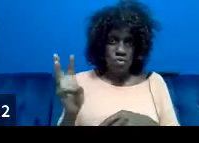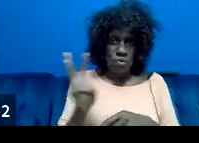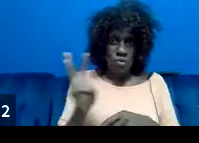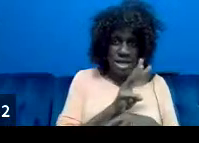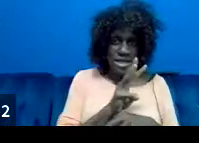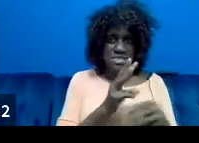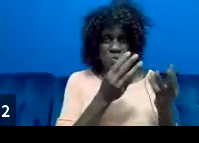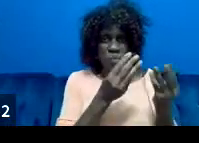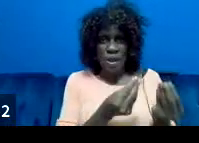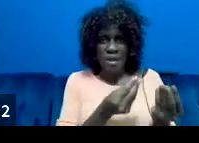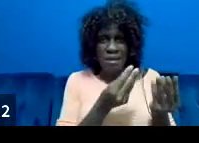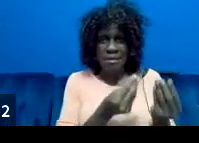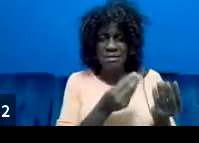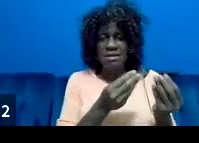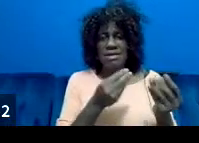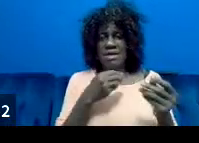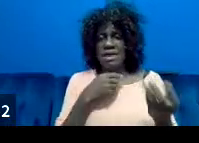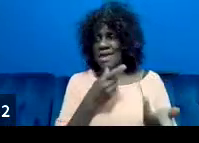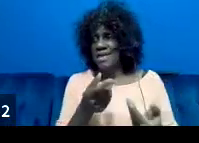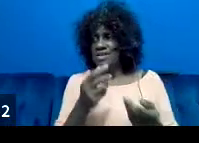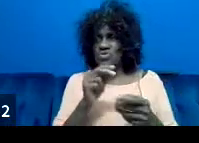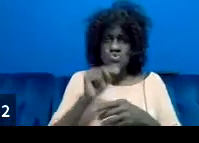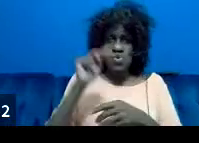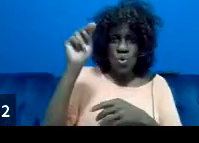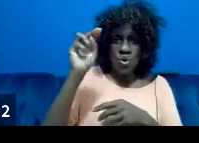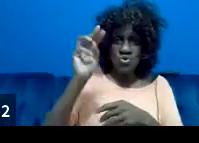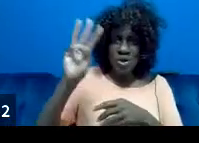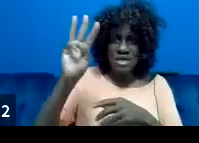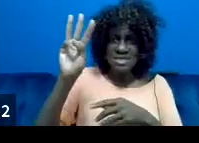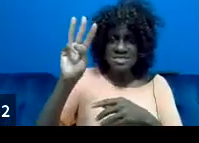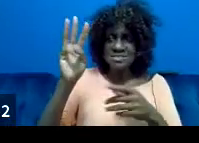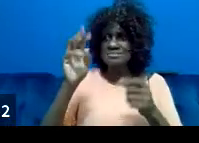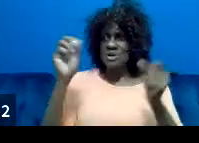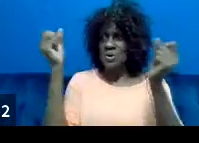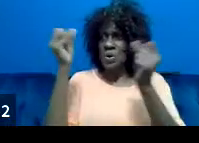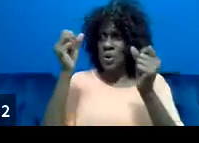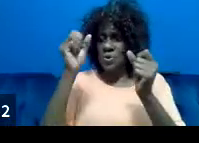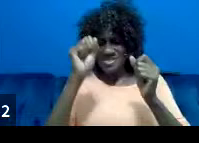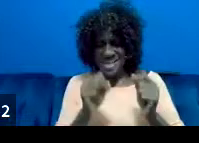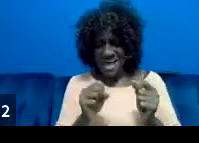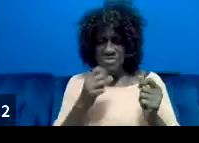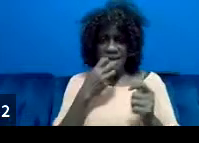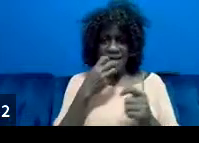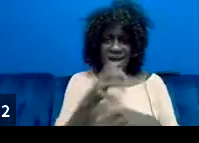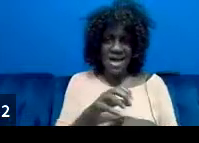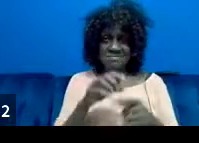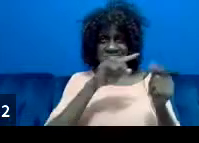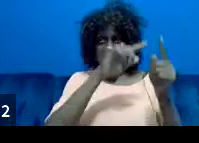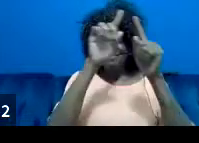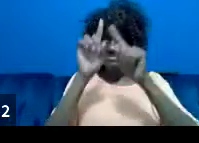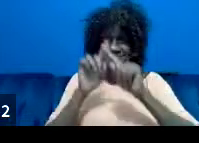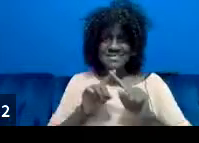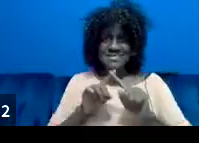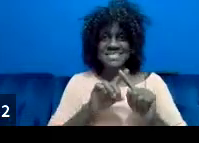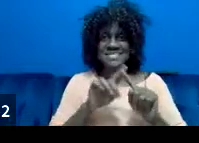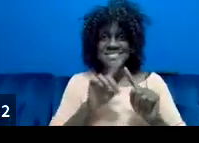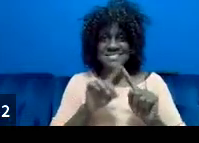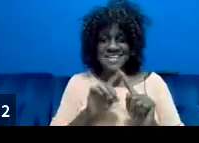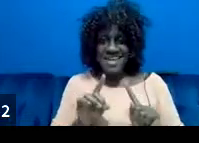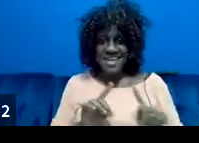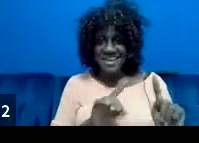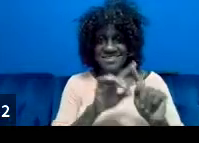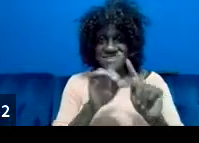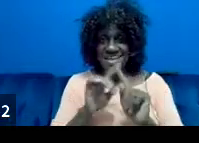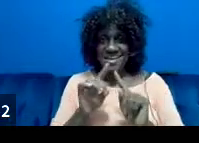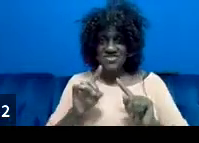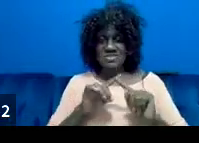really wet and moderate in the Northwest, each one of these climates change the characteristics in a different way, right?